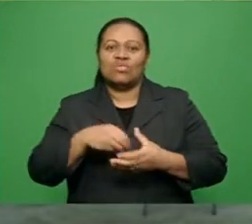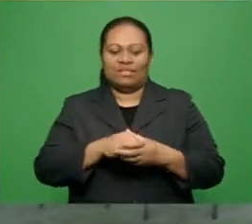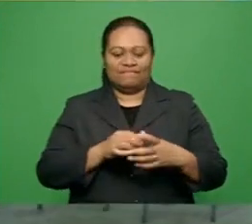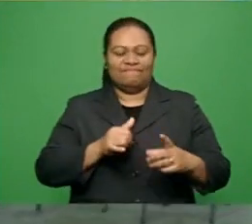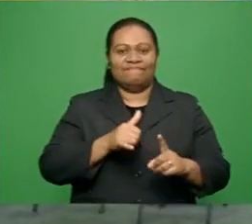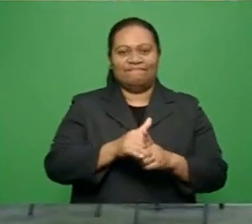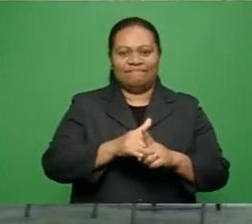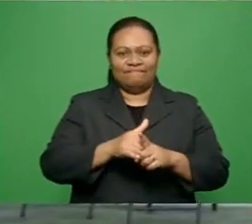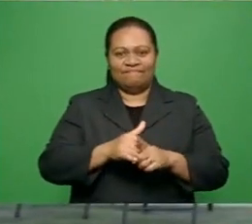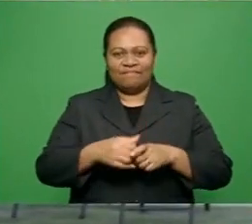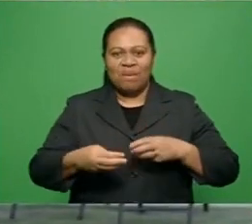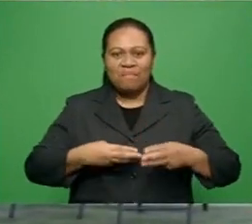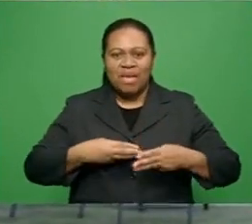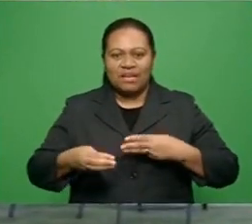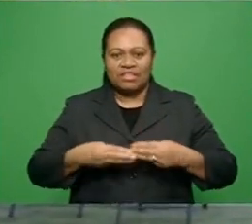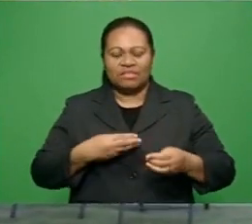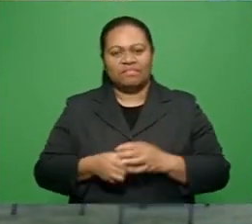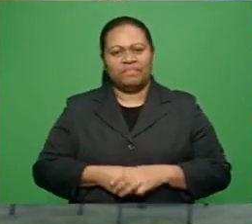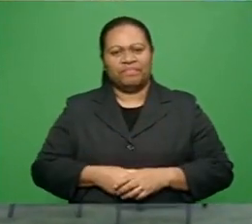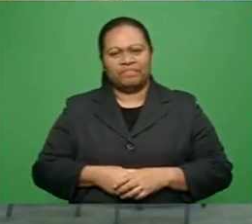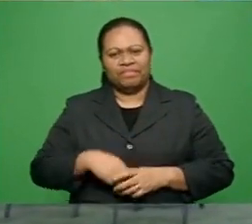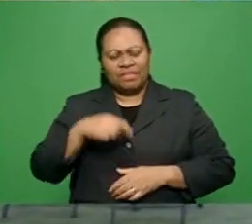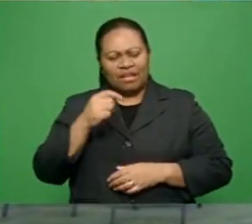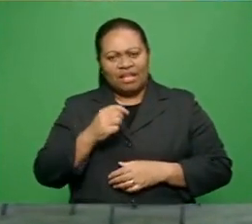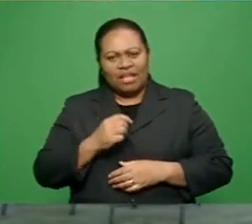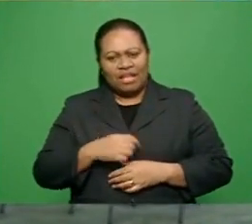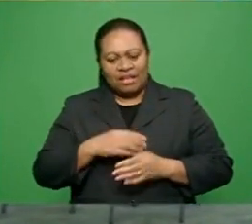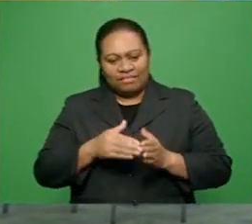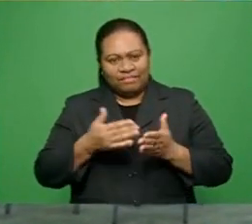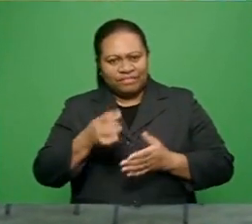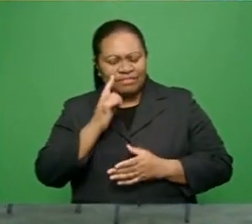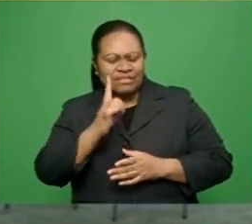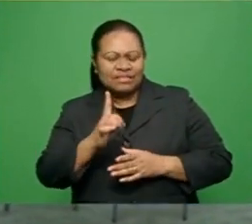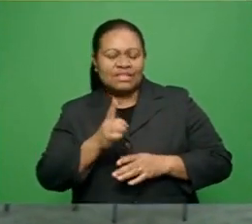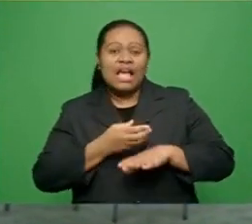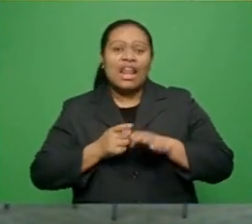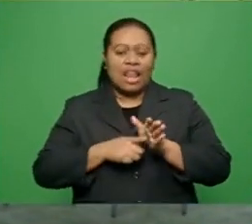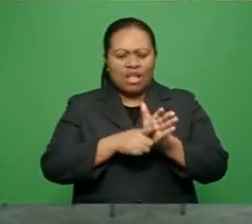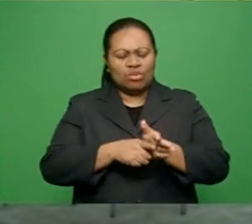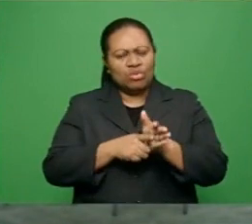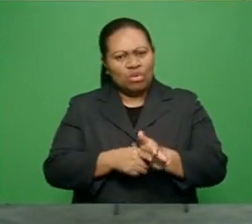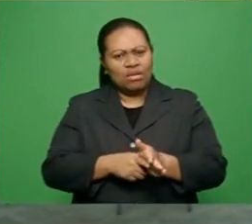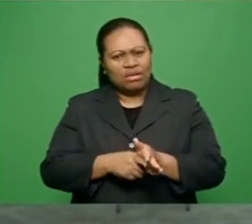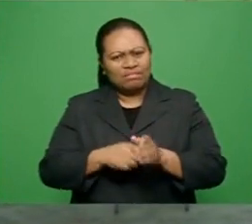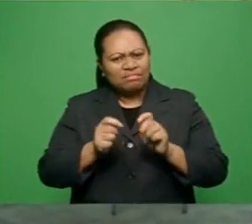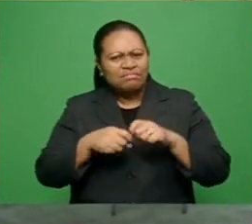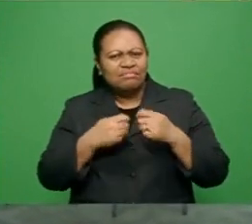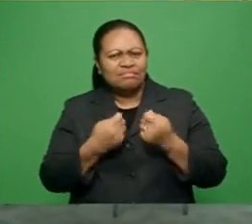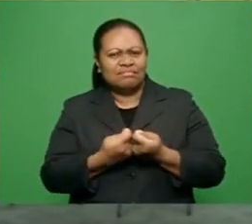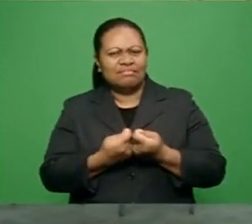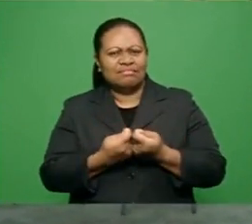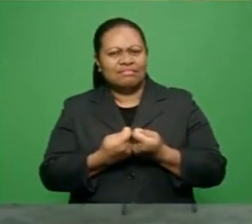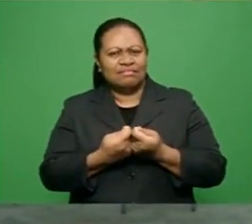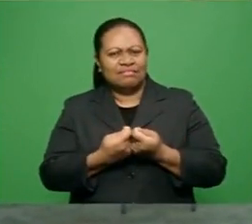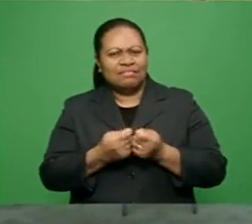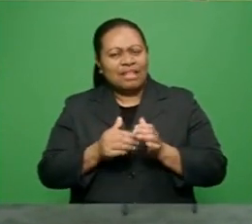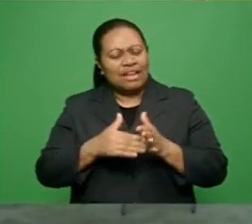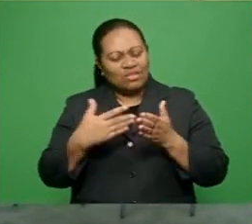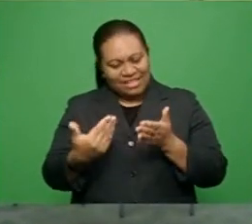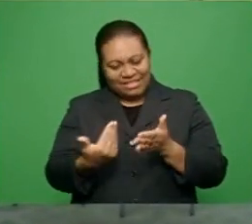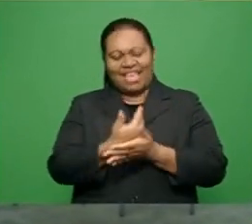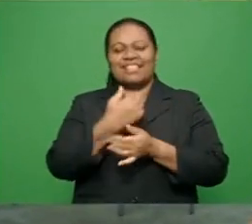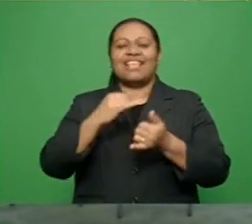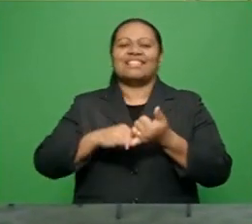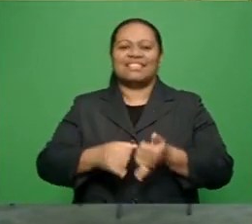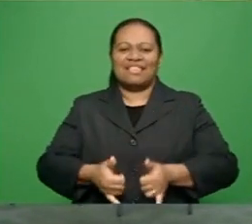management. Although Lautoka was a new team, not a new team, it's just entered the skipper and the Fairbrother